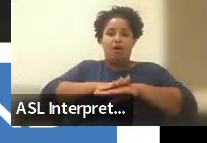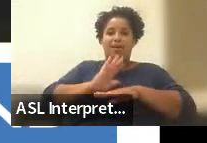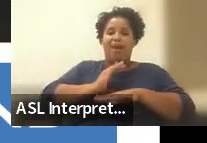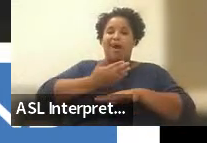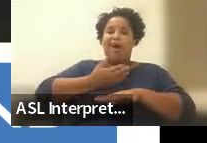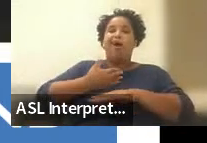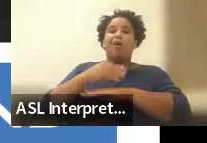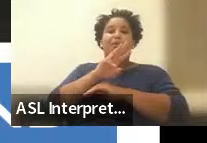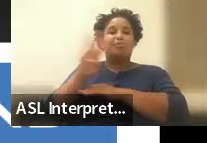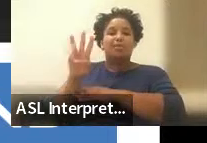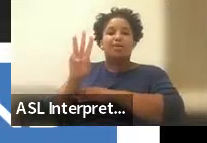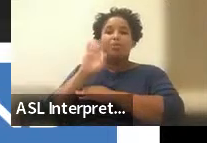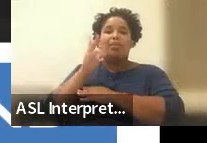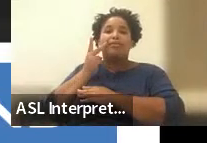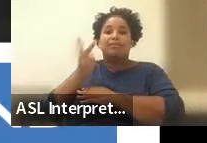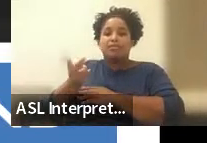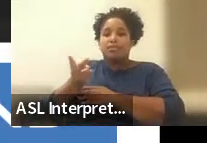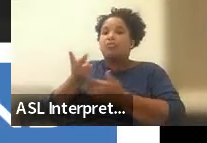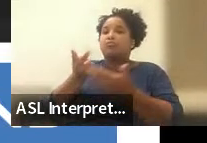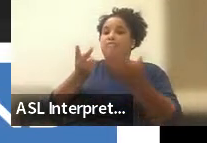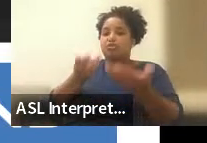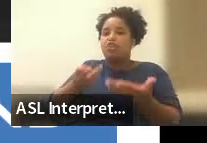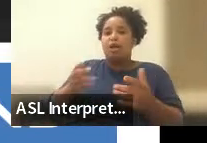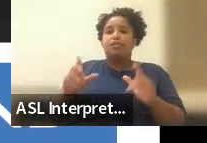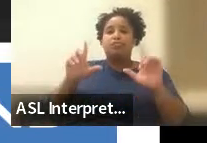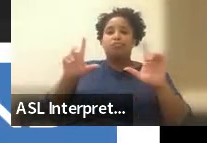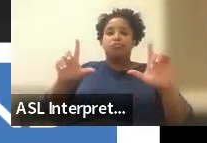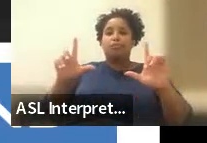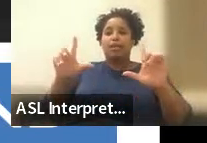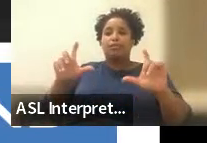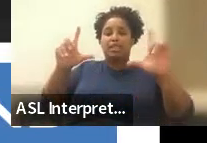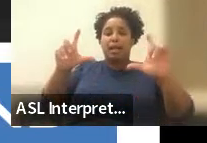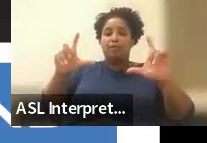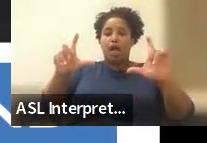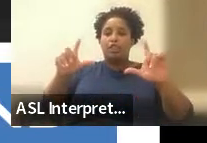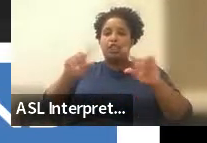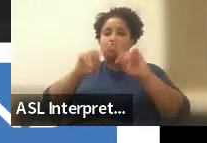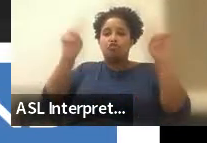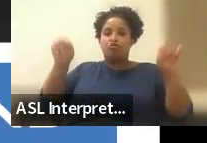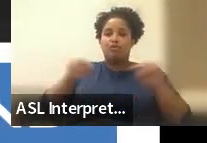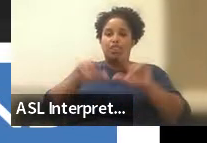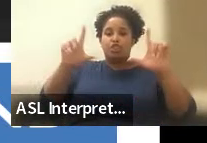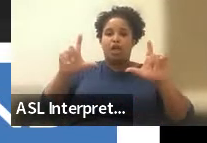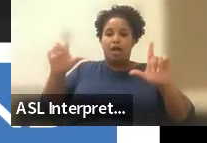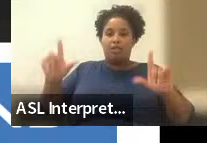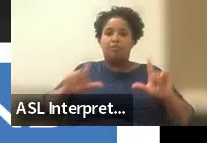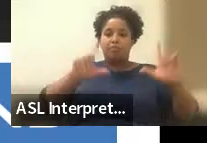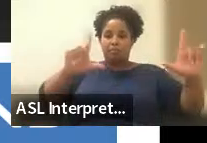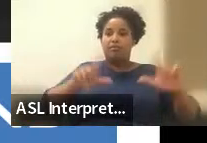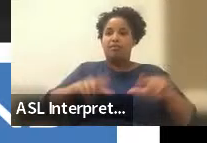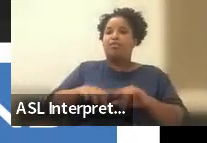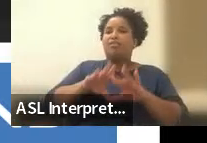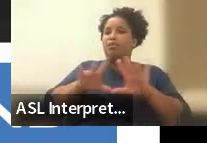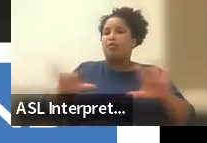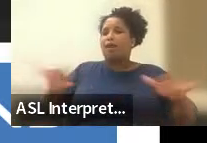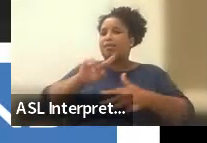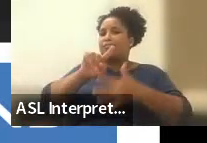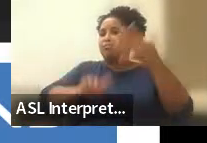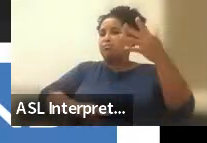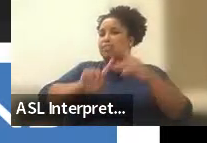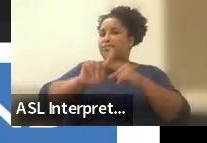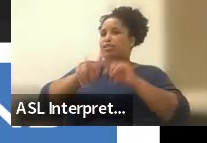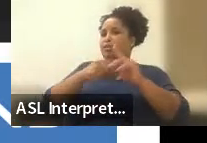So what you will see here are really just snapshots of what's on our website. So there are a variety of therapeutics available for